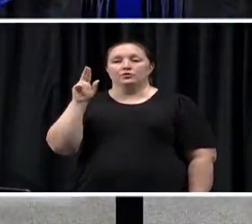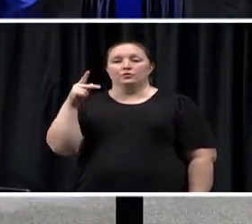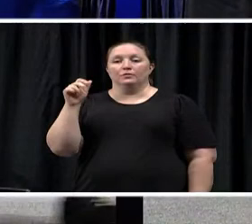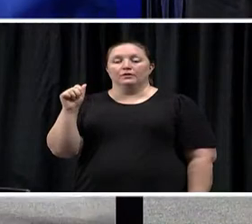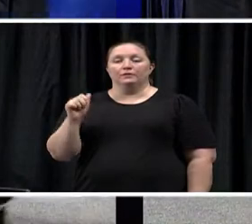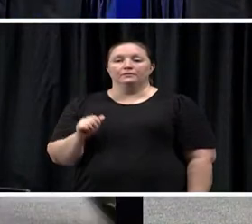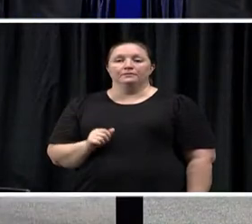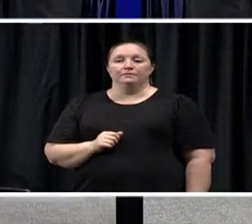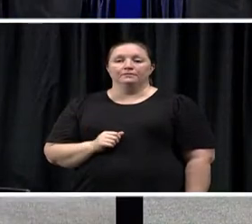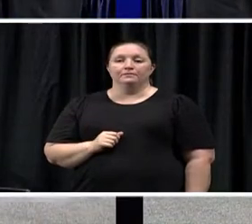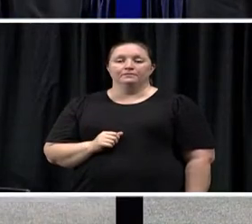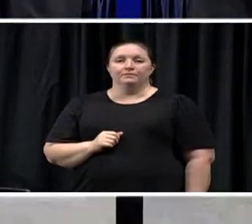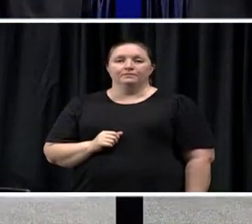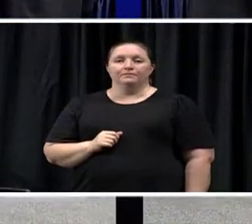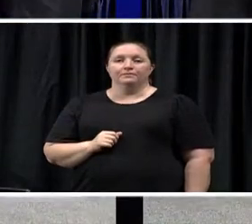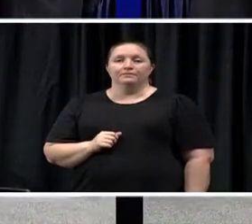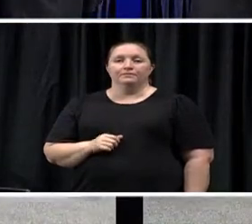Parajuli.